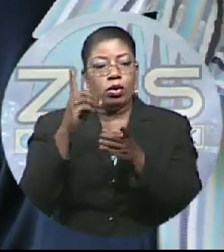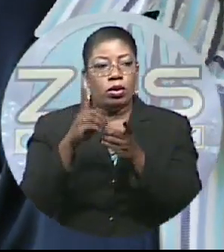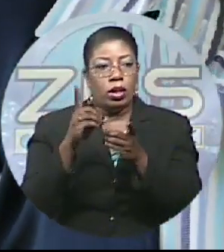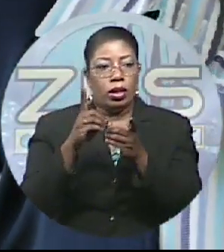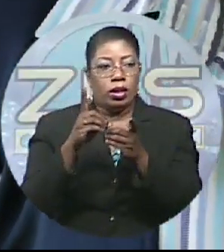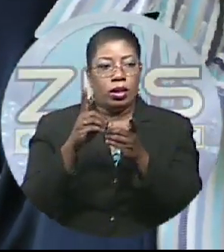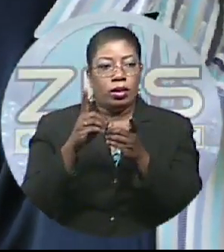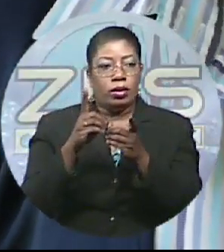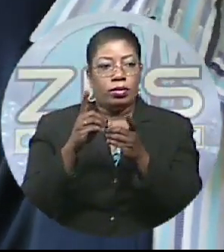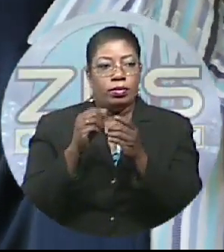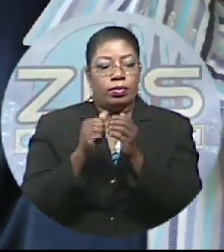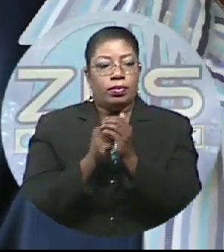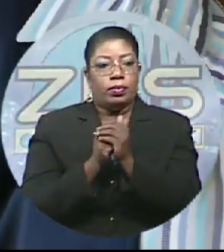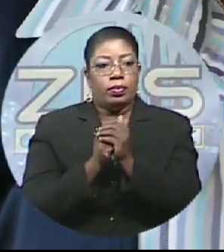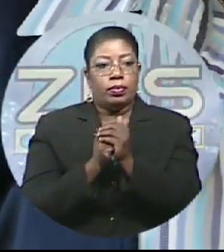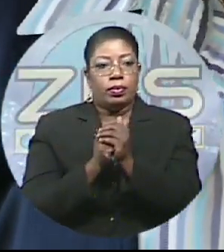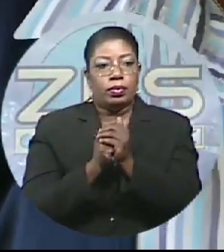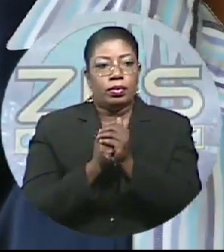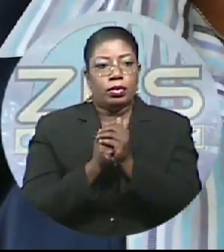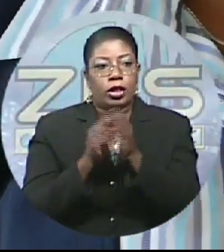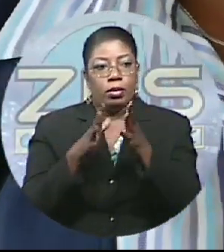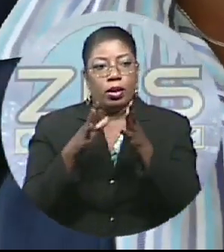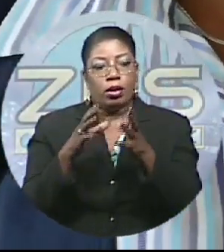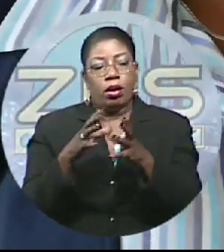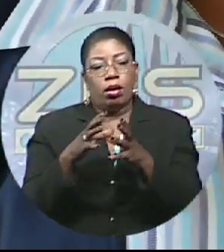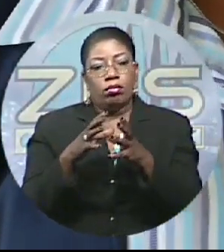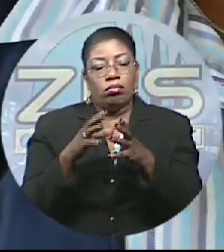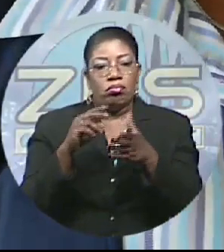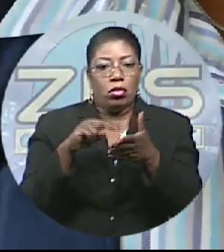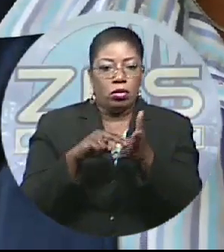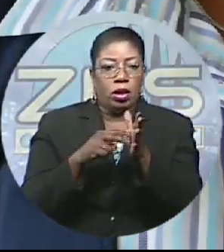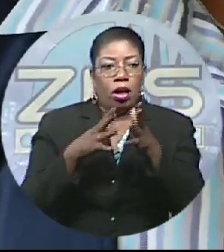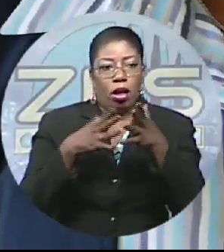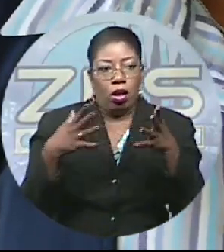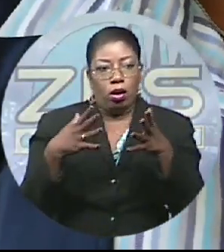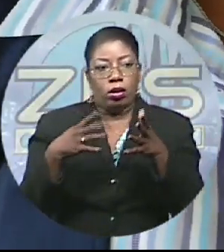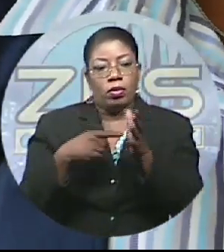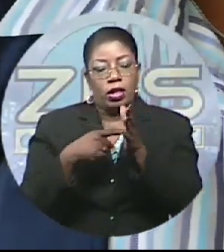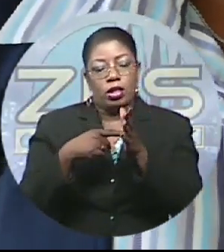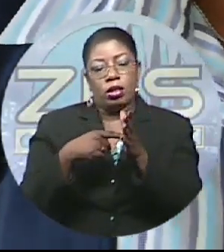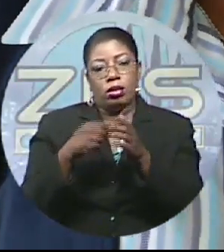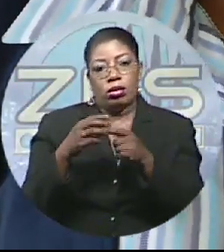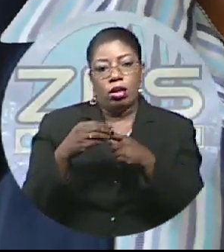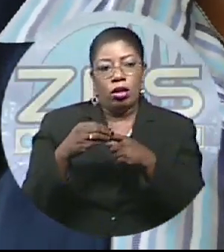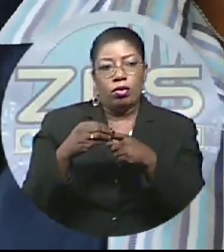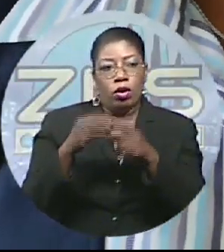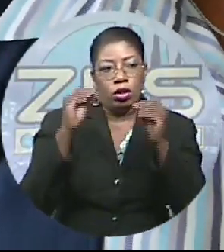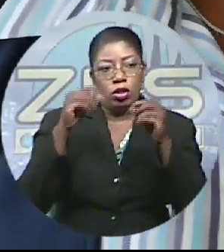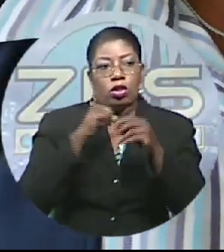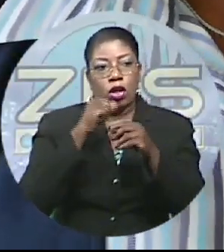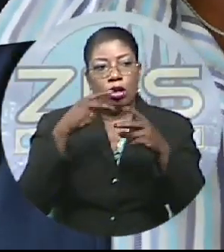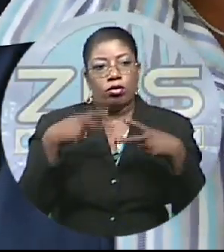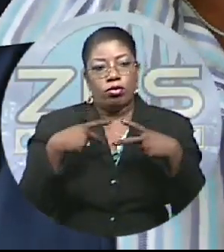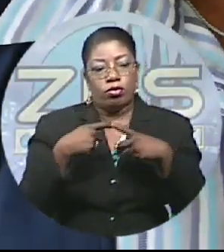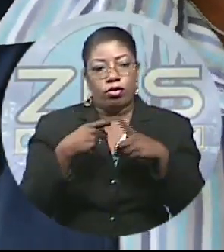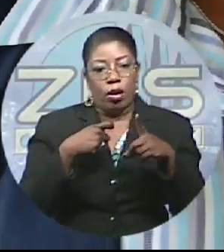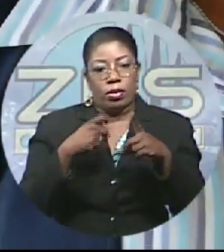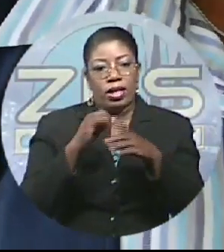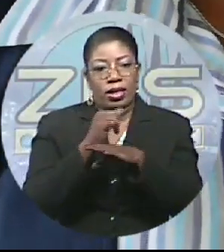in touch. It meant a lot, especially for teachers like myself who are not from this island.